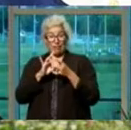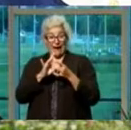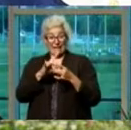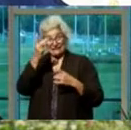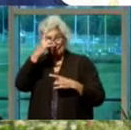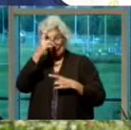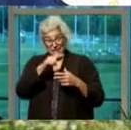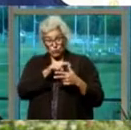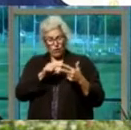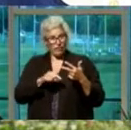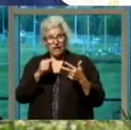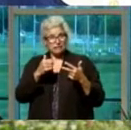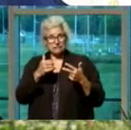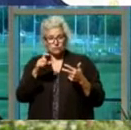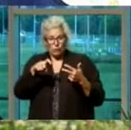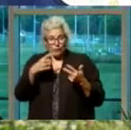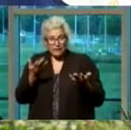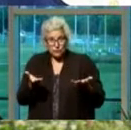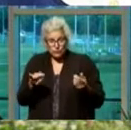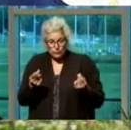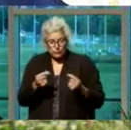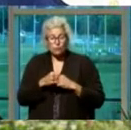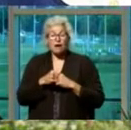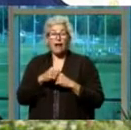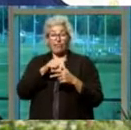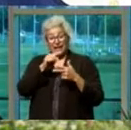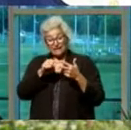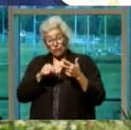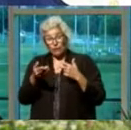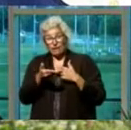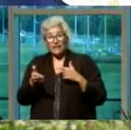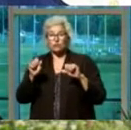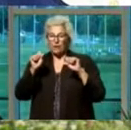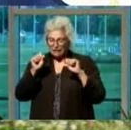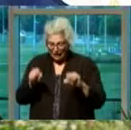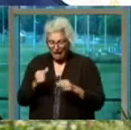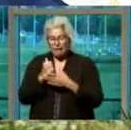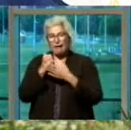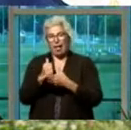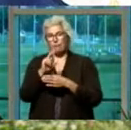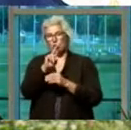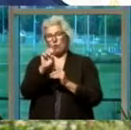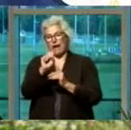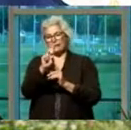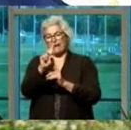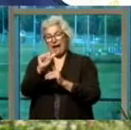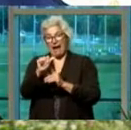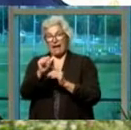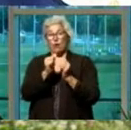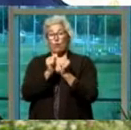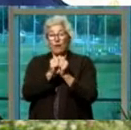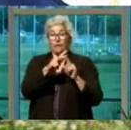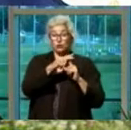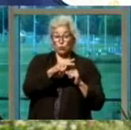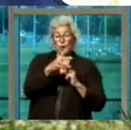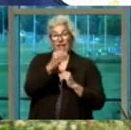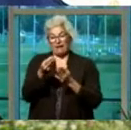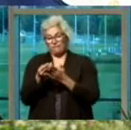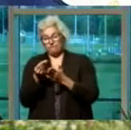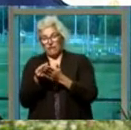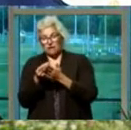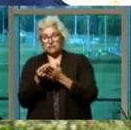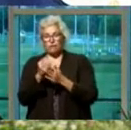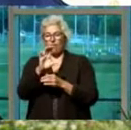each of these calls for help can be answered by USDA through a tool and the use of funds from what is called the Commodity